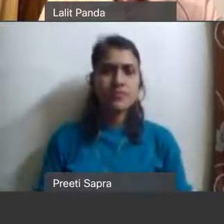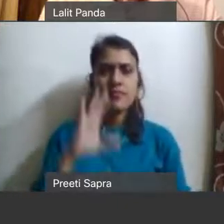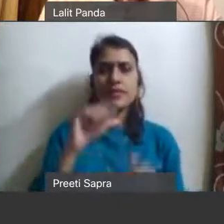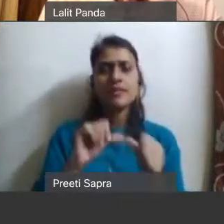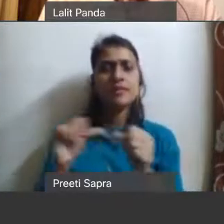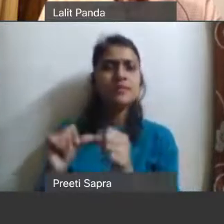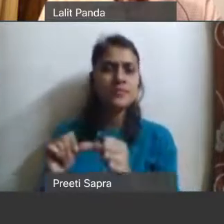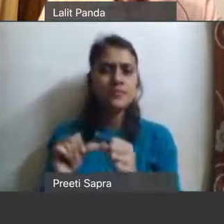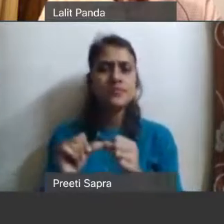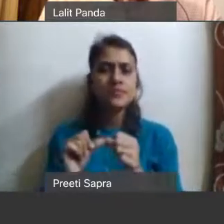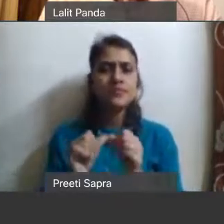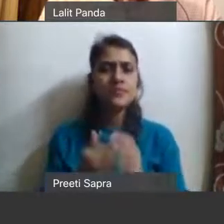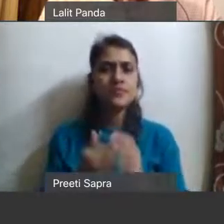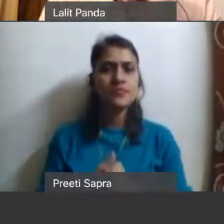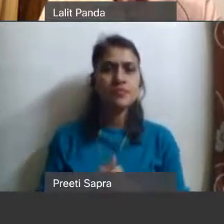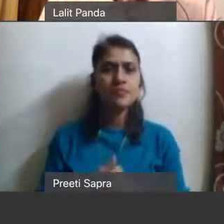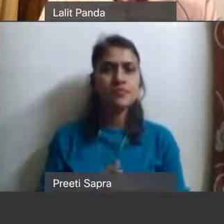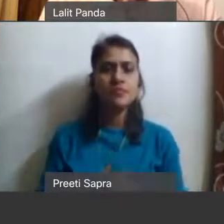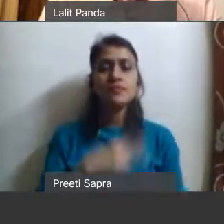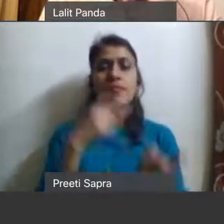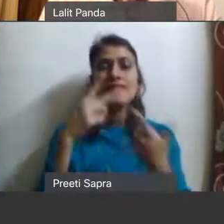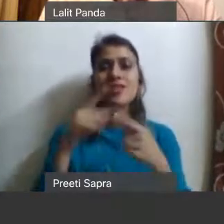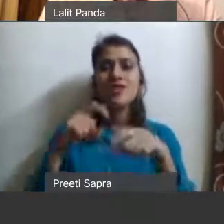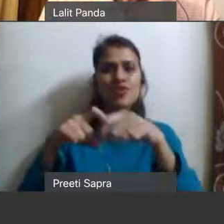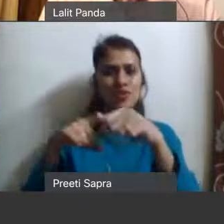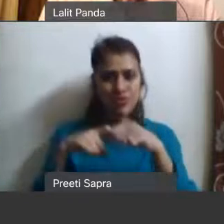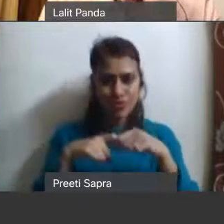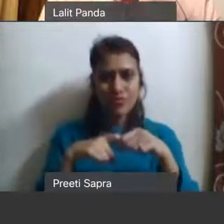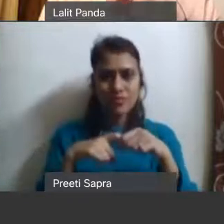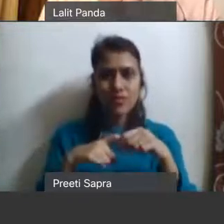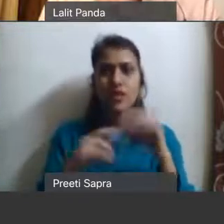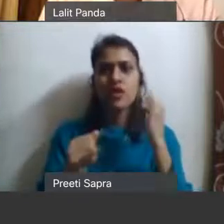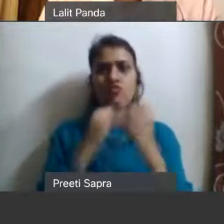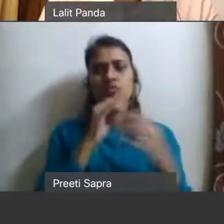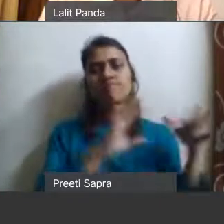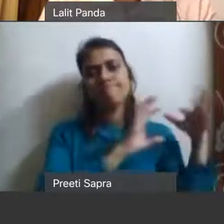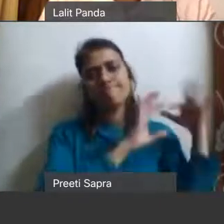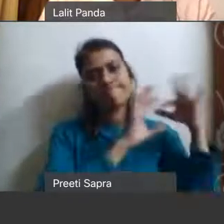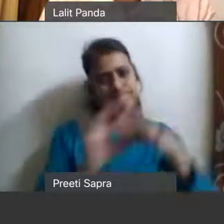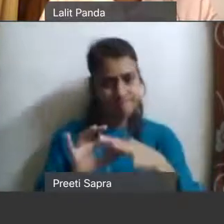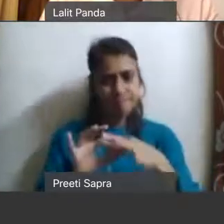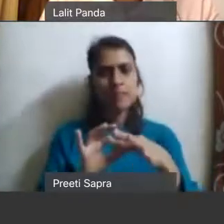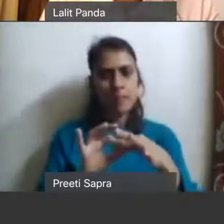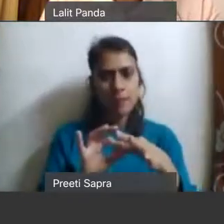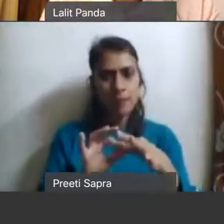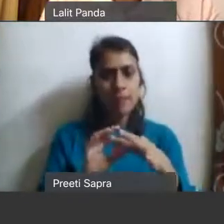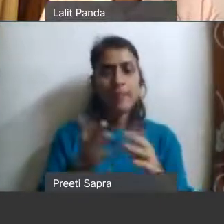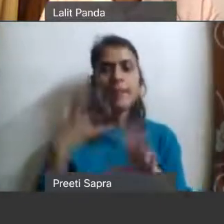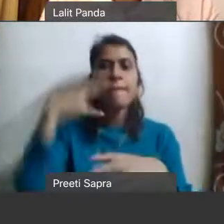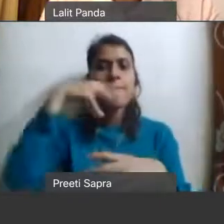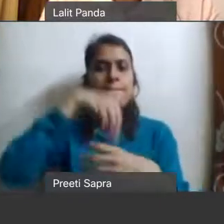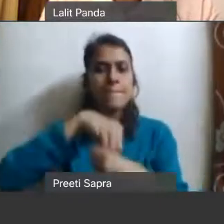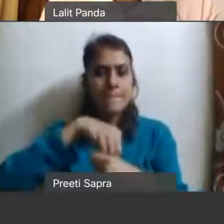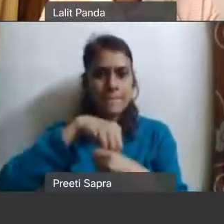CAA. On the second question, of course, it's a historical question as regarding the inclusion